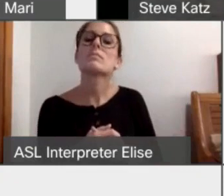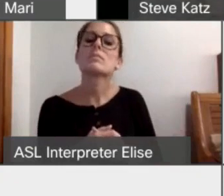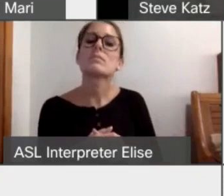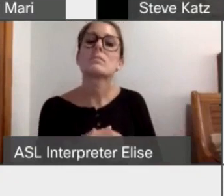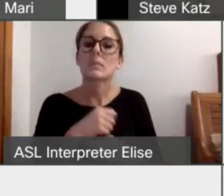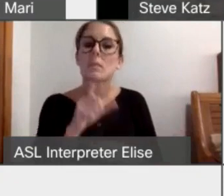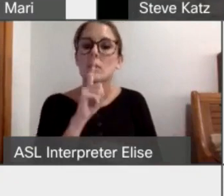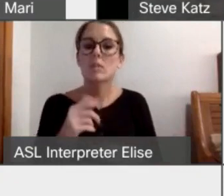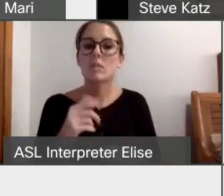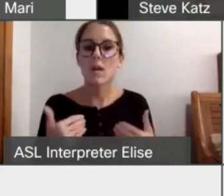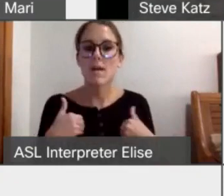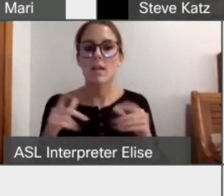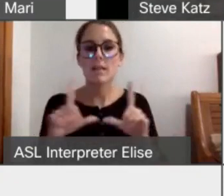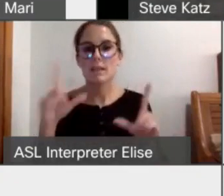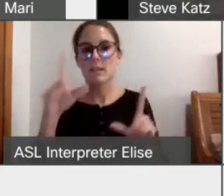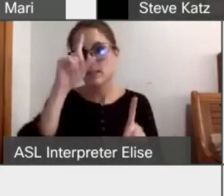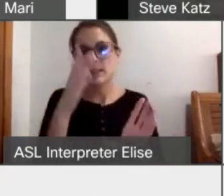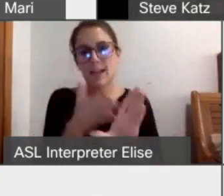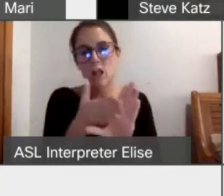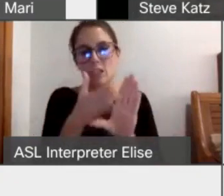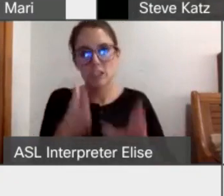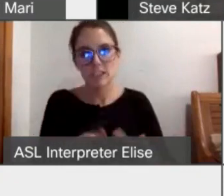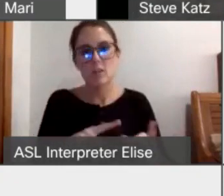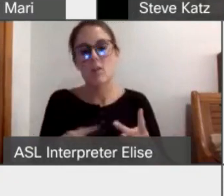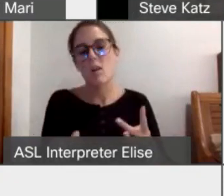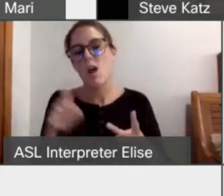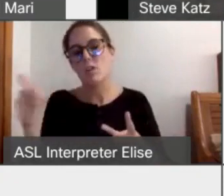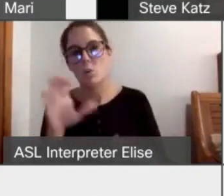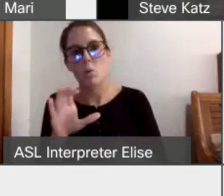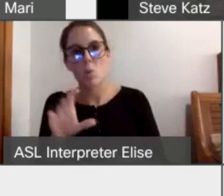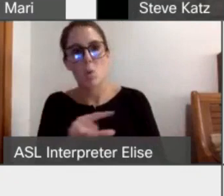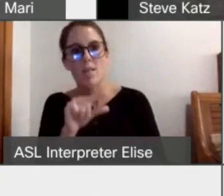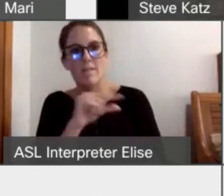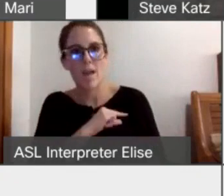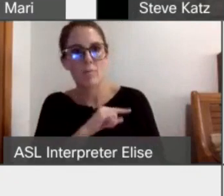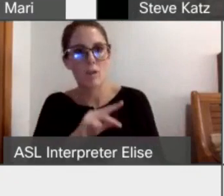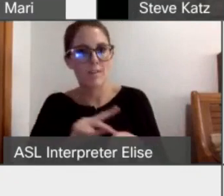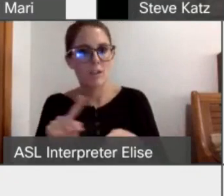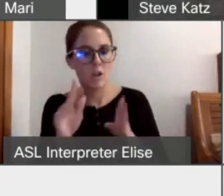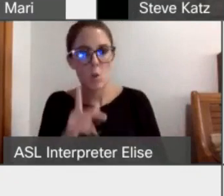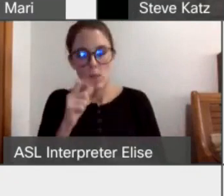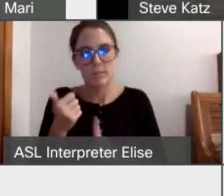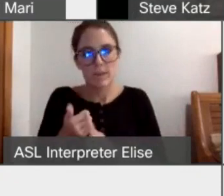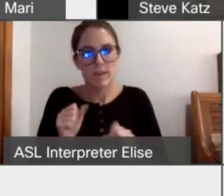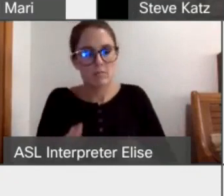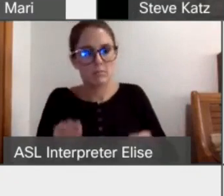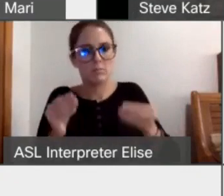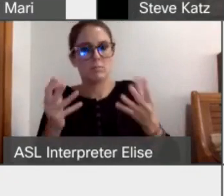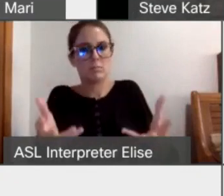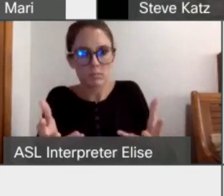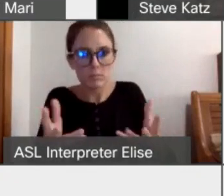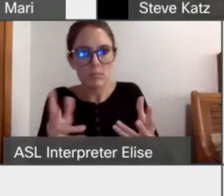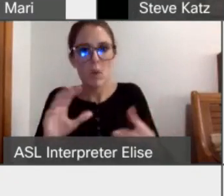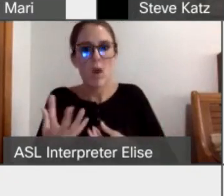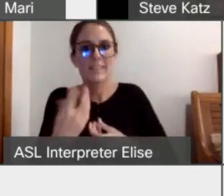assuring that we have licensed psychologists and other qualified professionals who can administer autism-specific diagnostic